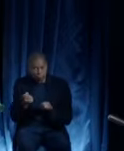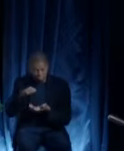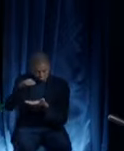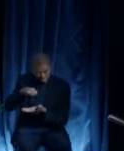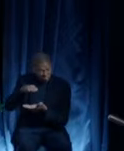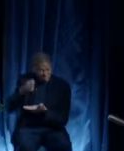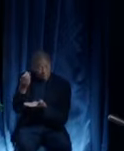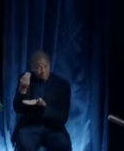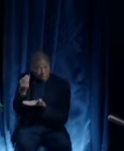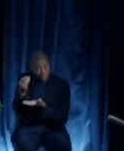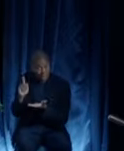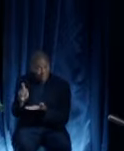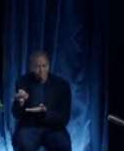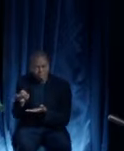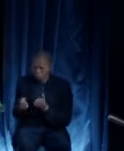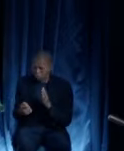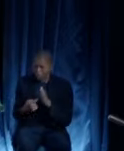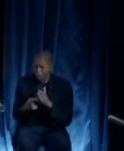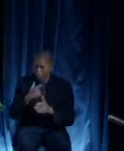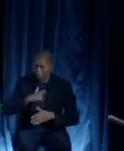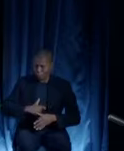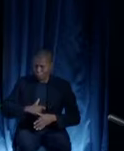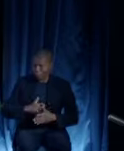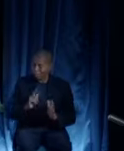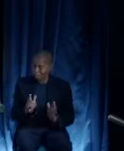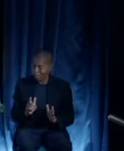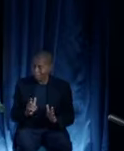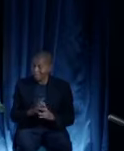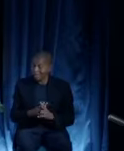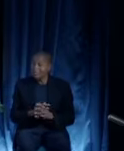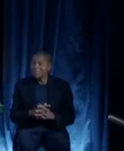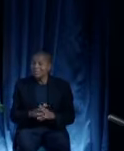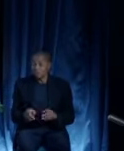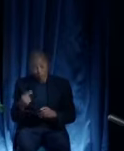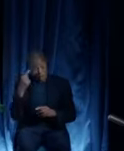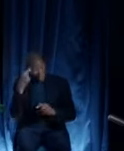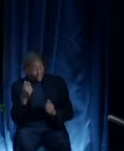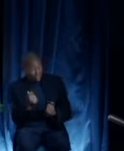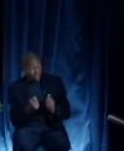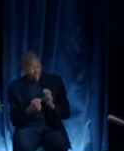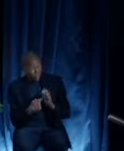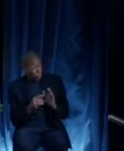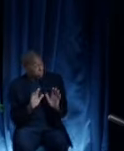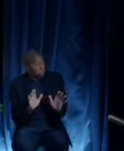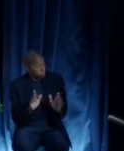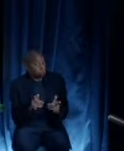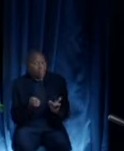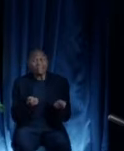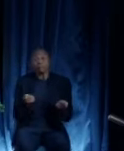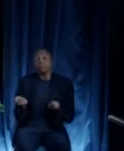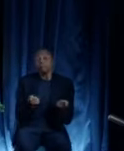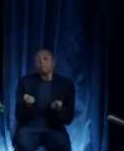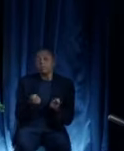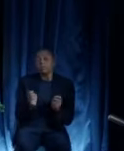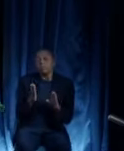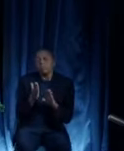be not, wouldn't you, because of what he's supposed to do. But actually, it's almost like he's in charge of the privy chamber, and therefore he's